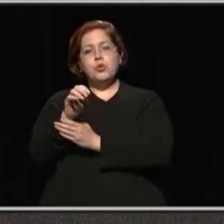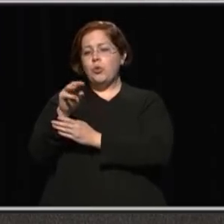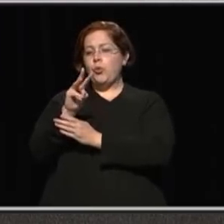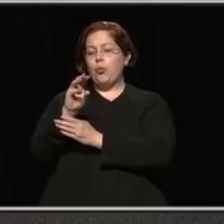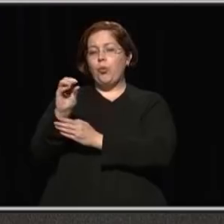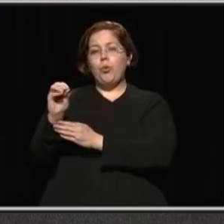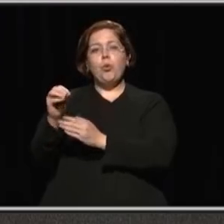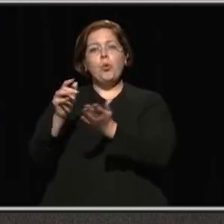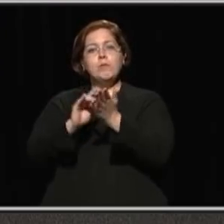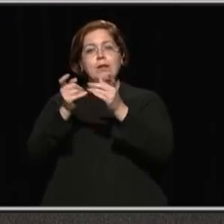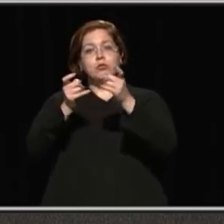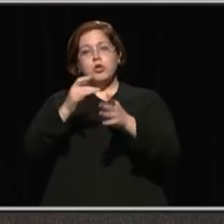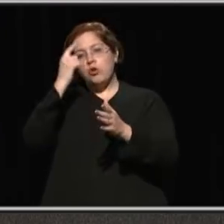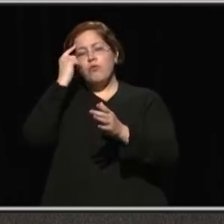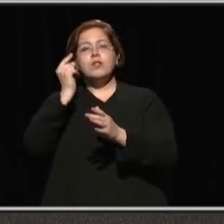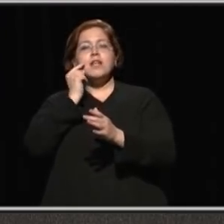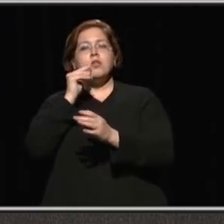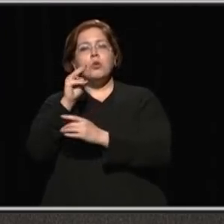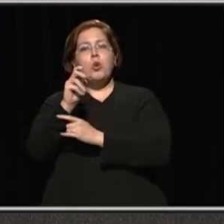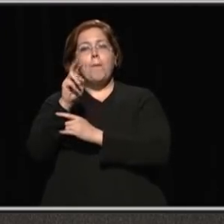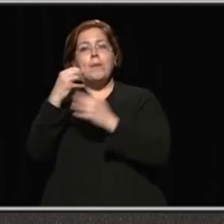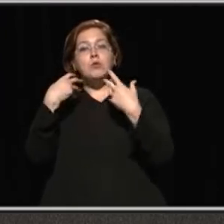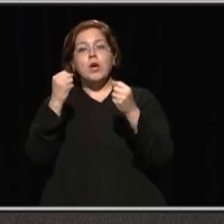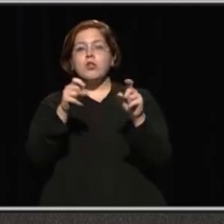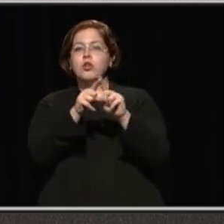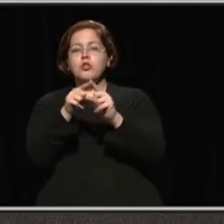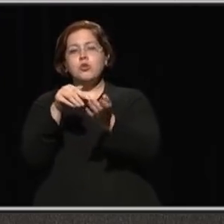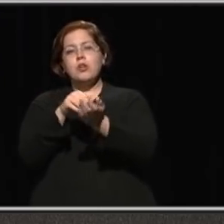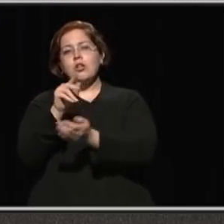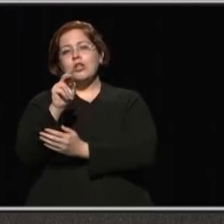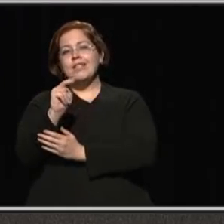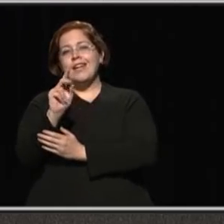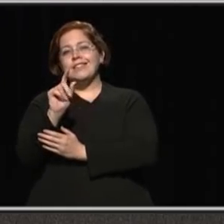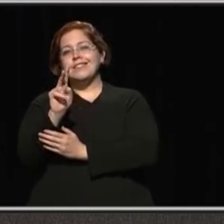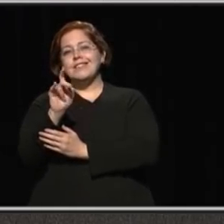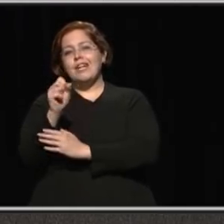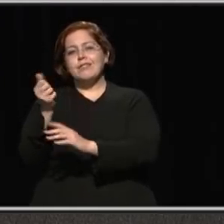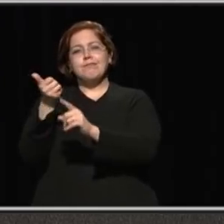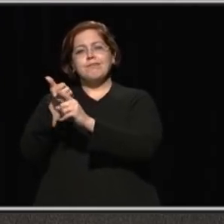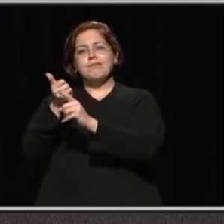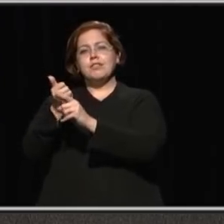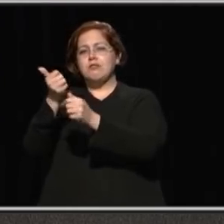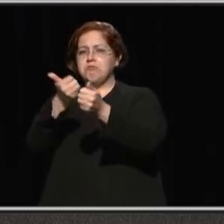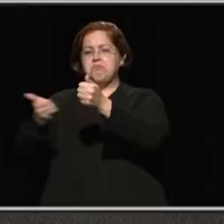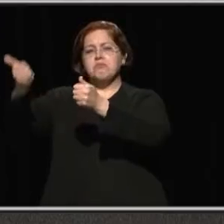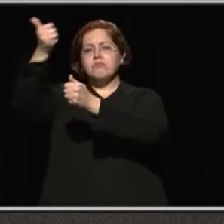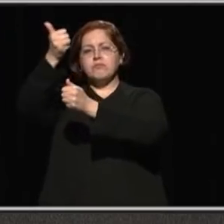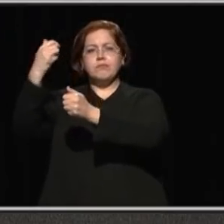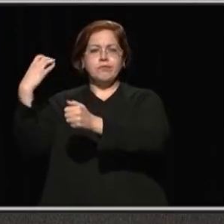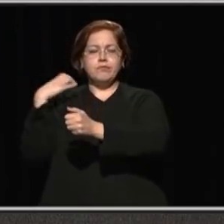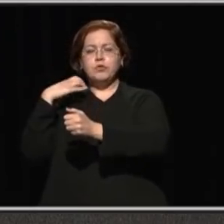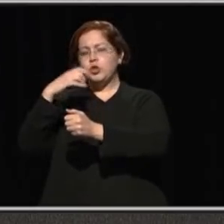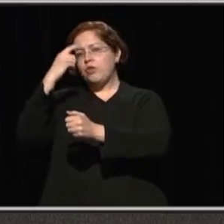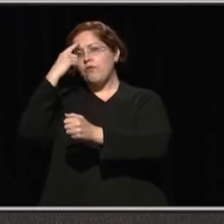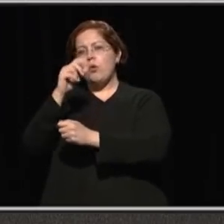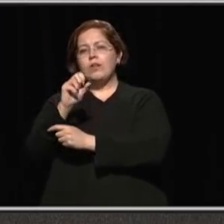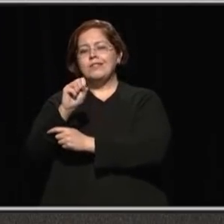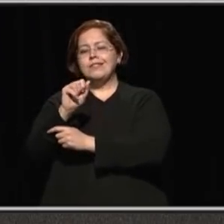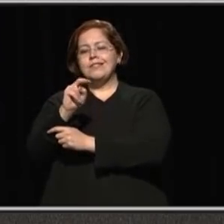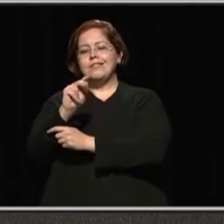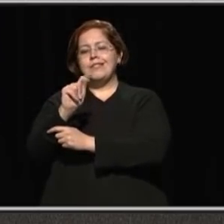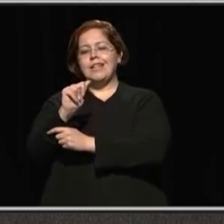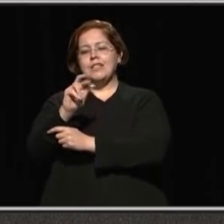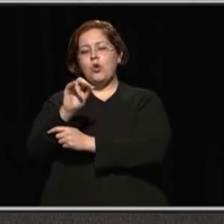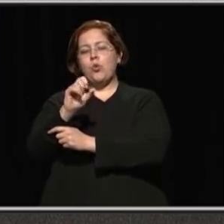Medical Director for San Antonio Metro Health, and Dr. Ken Davis, who is the Chief Medical Officer of Christus Santa Rosa. This